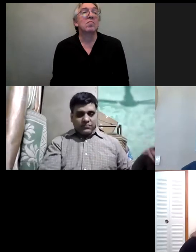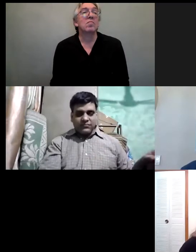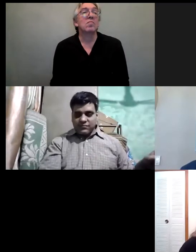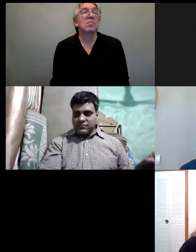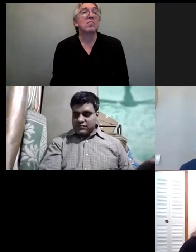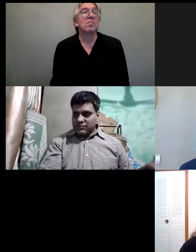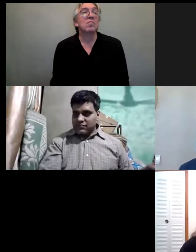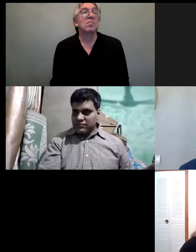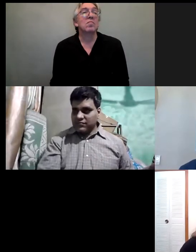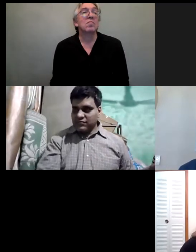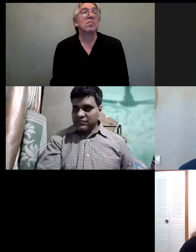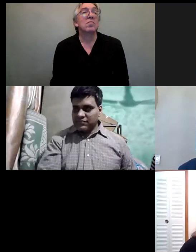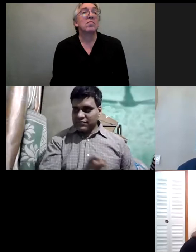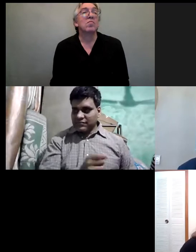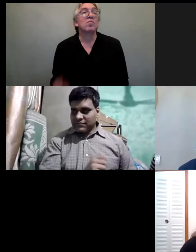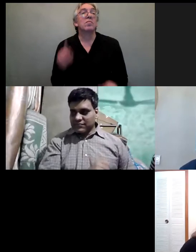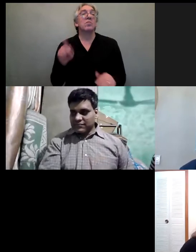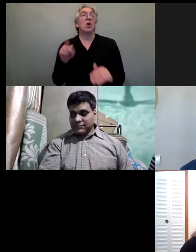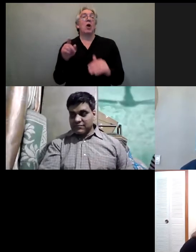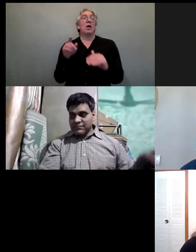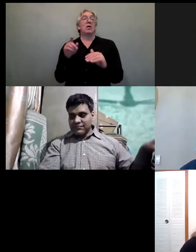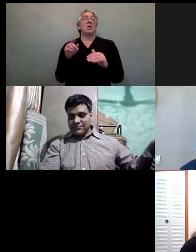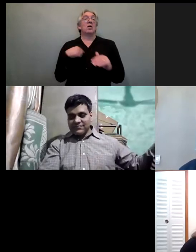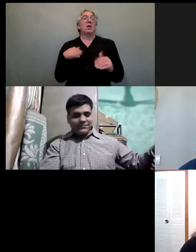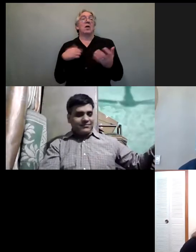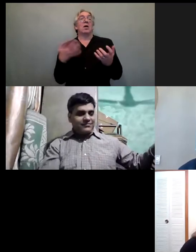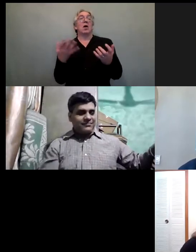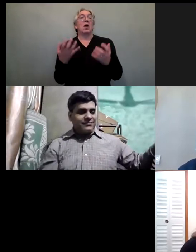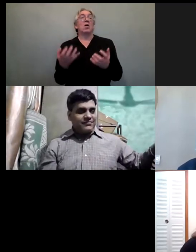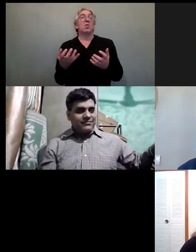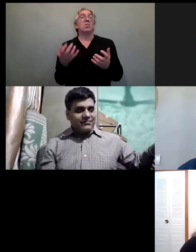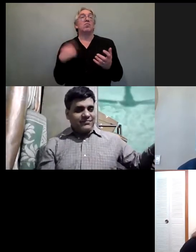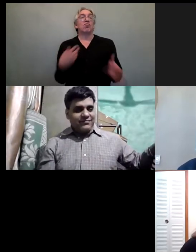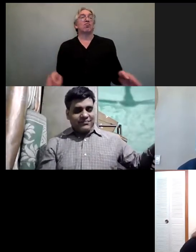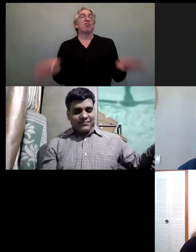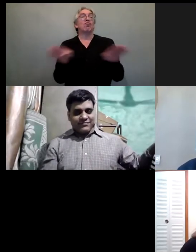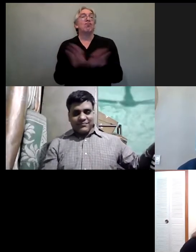to implement accessible digital services is considerable.